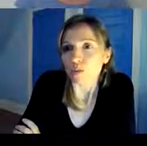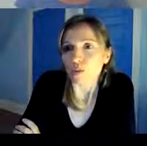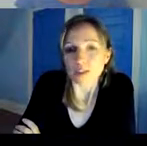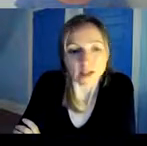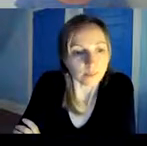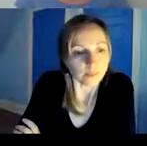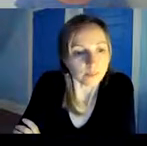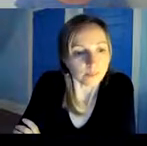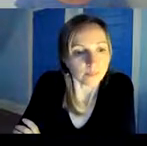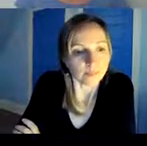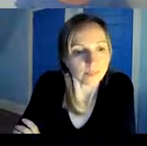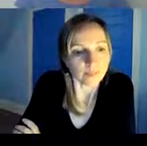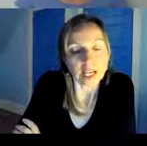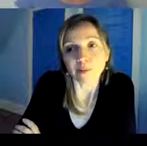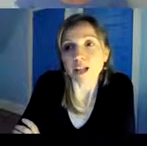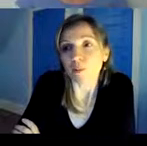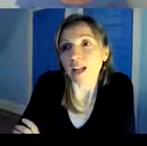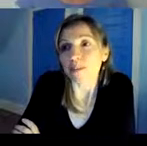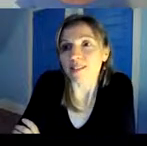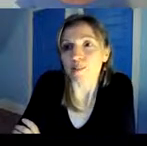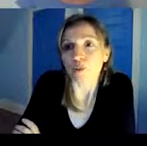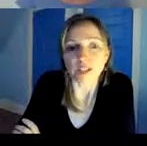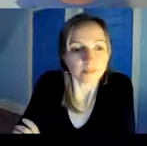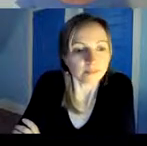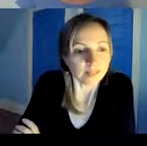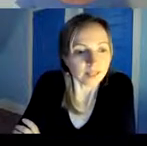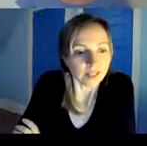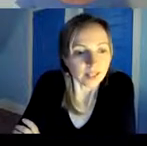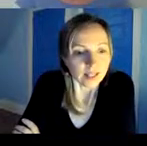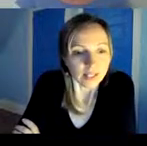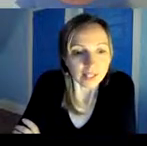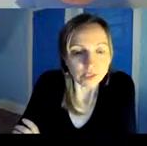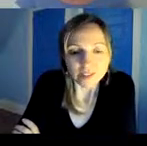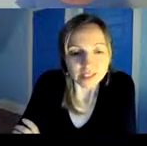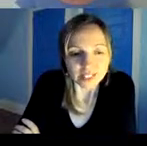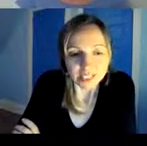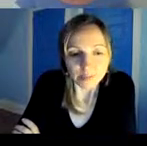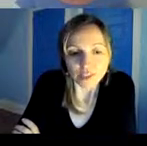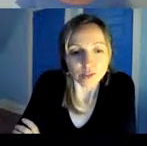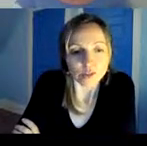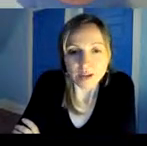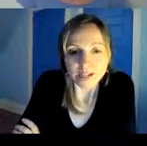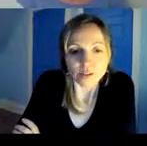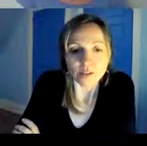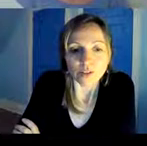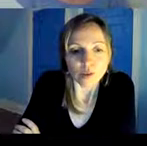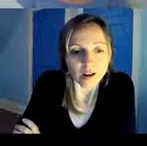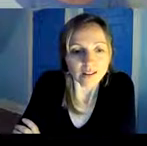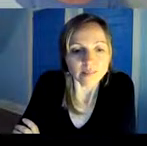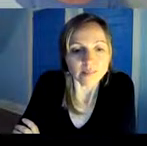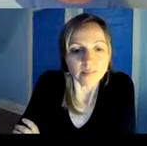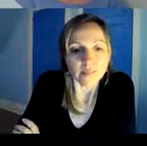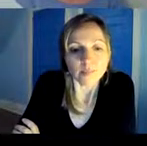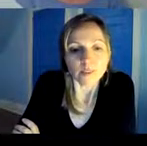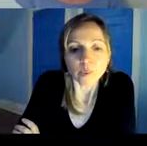being exposed to the sun. However, that will happen to some degree. If you cannot dig because there are too many or it's too